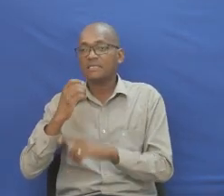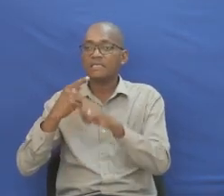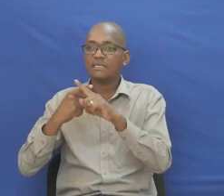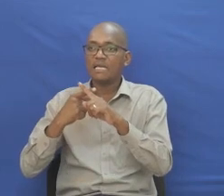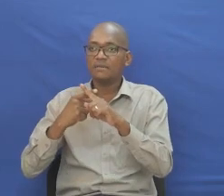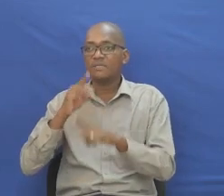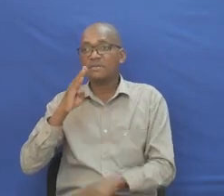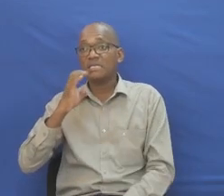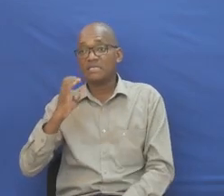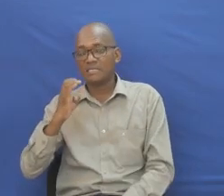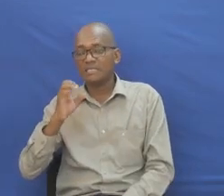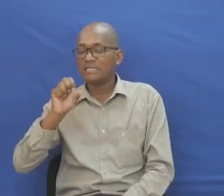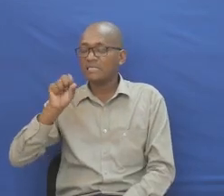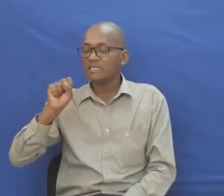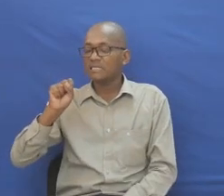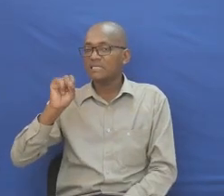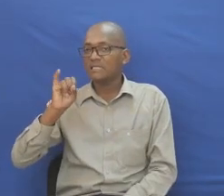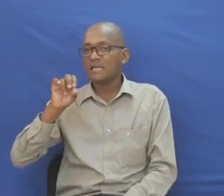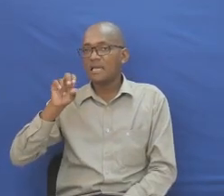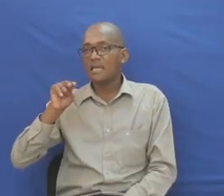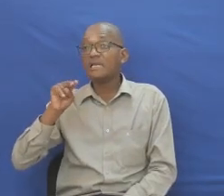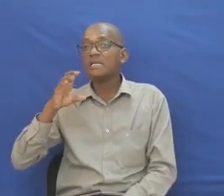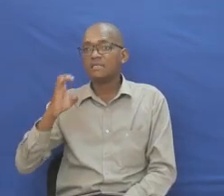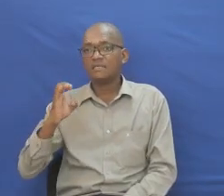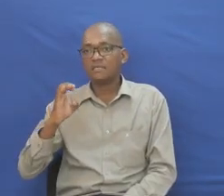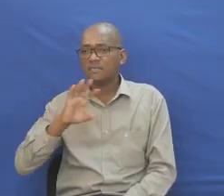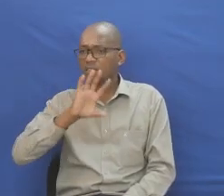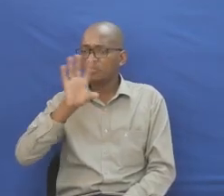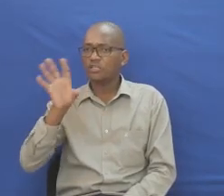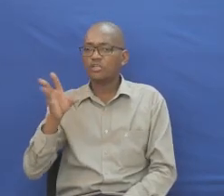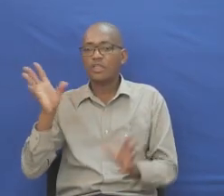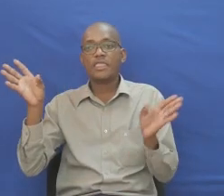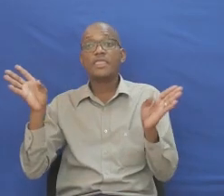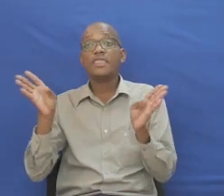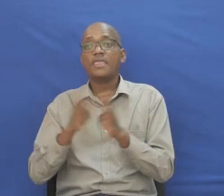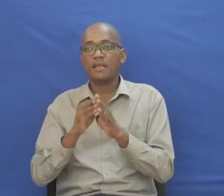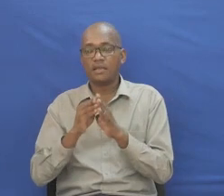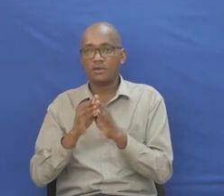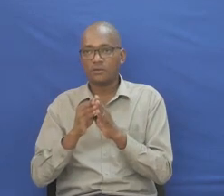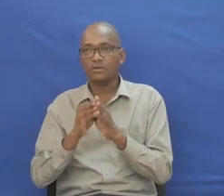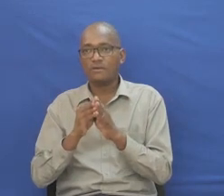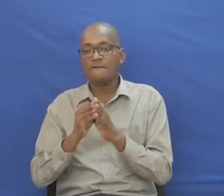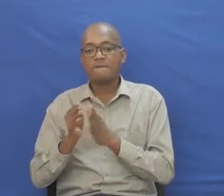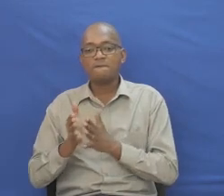C. This is our general formula, but we have to generalize so as we can understand it very clearly. How can we explain